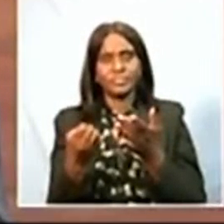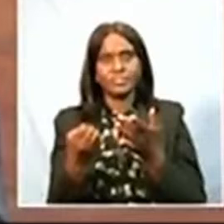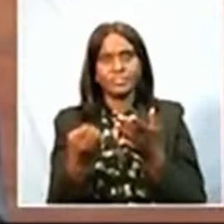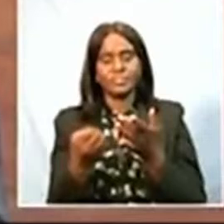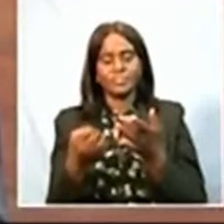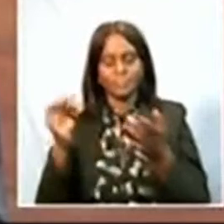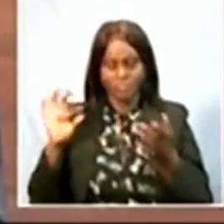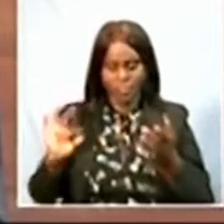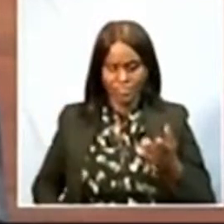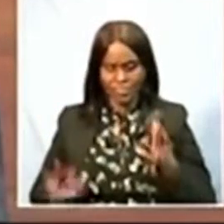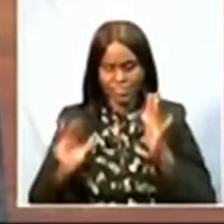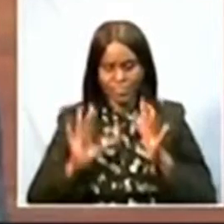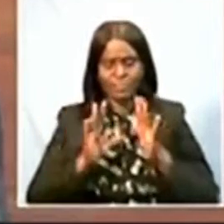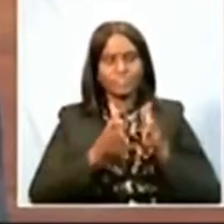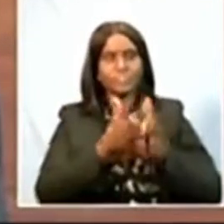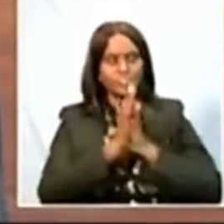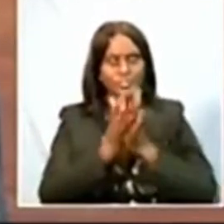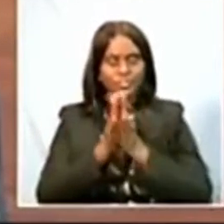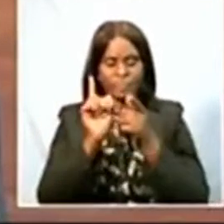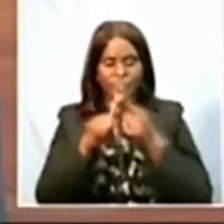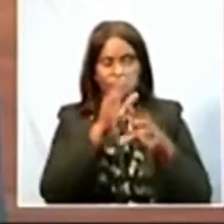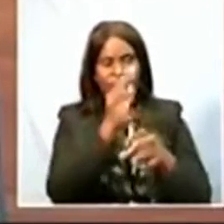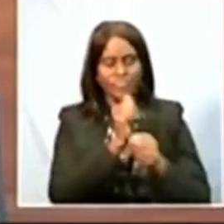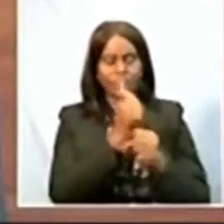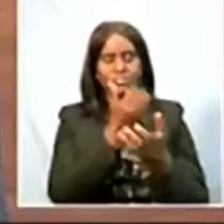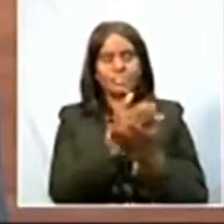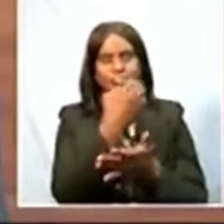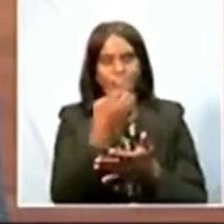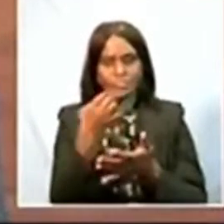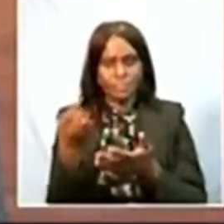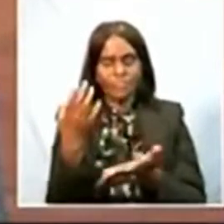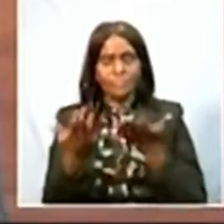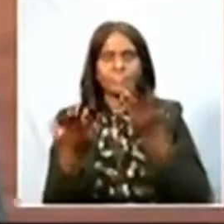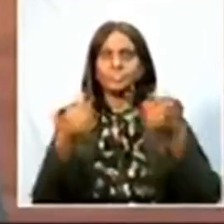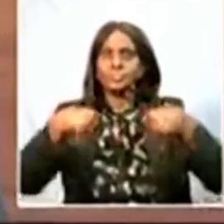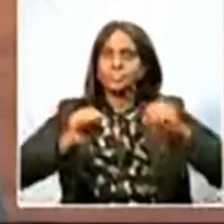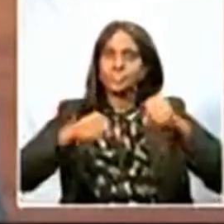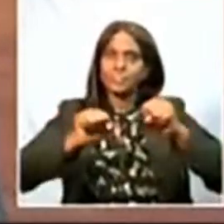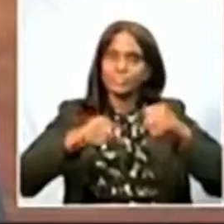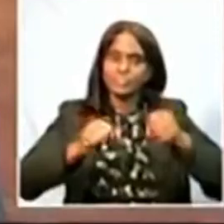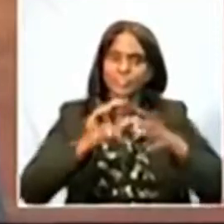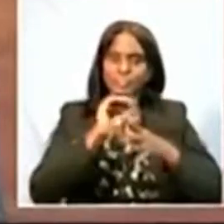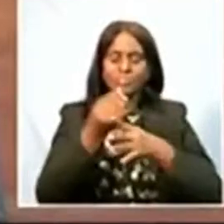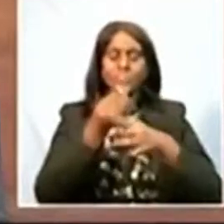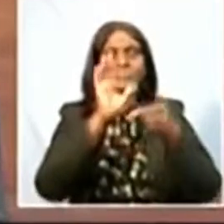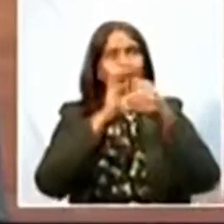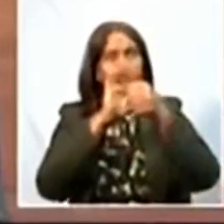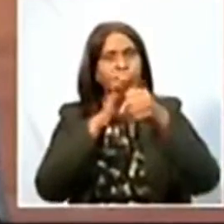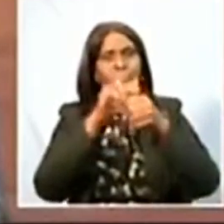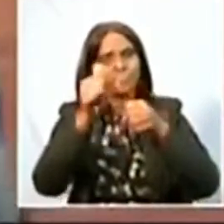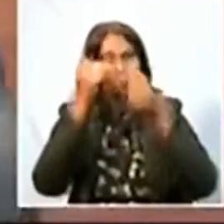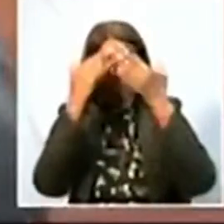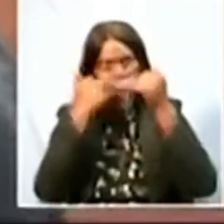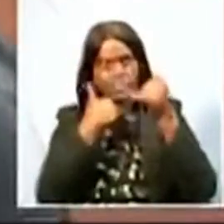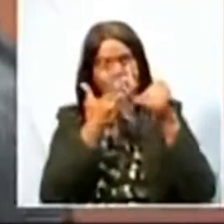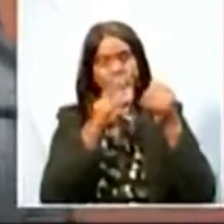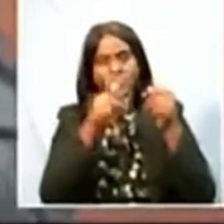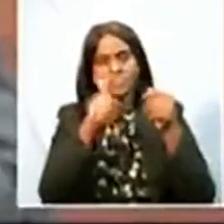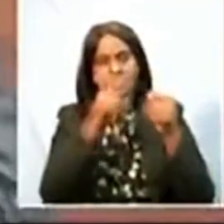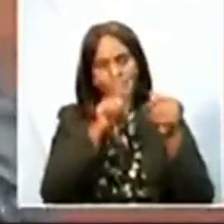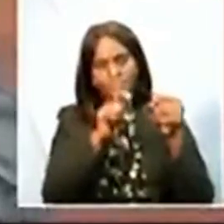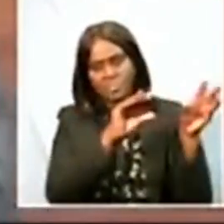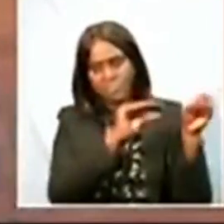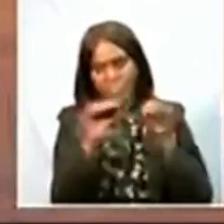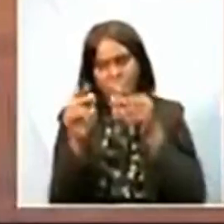where beneficiaries are asked to get equipment, maybe it's a motorbike, maybe it's a tractor, are you aware that you are supposed to take